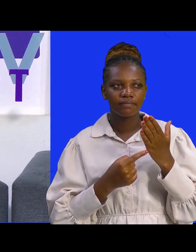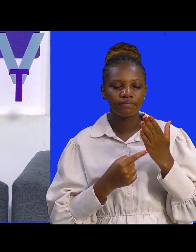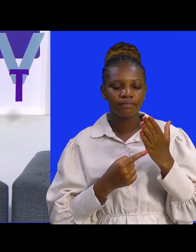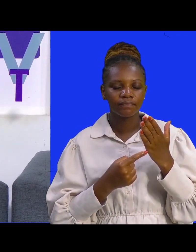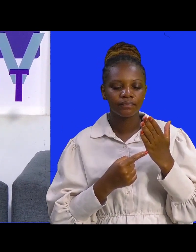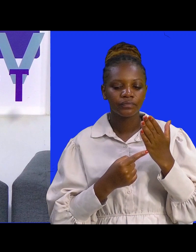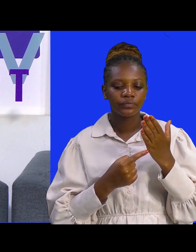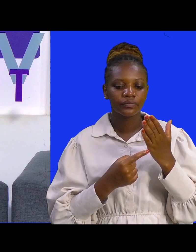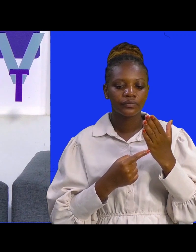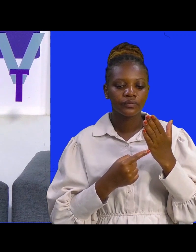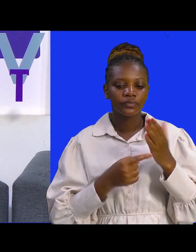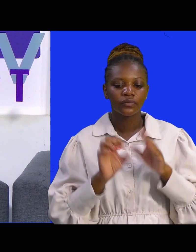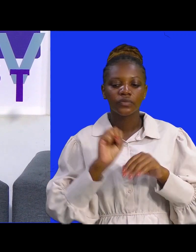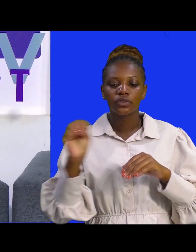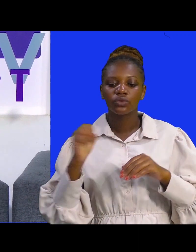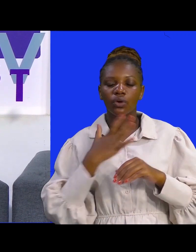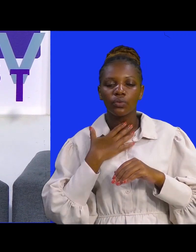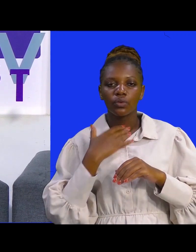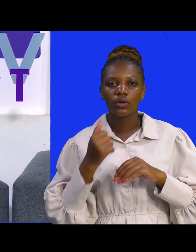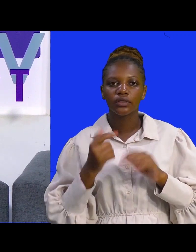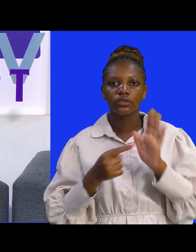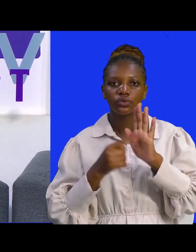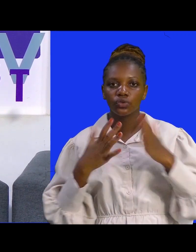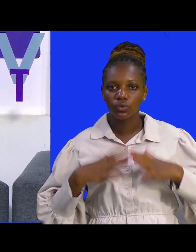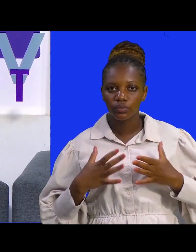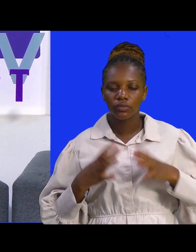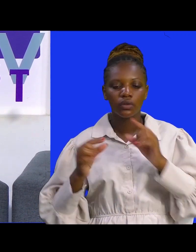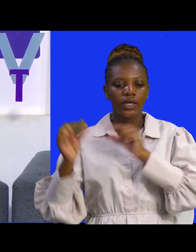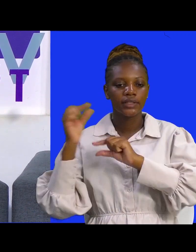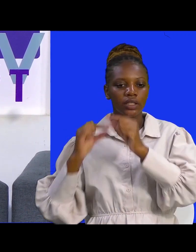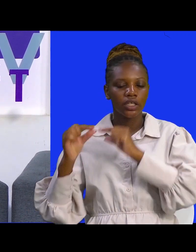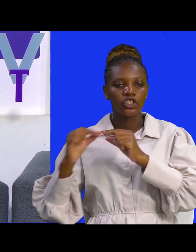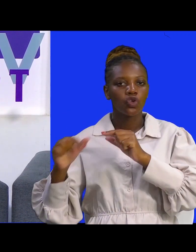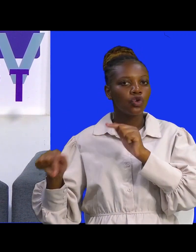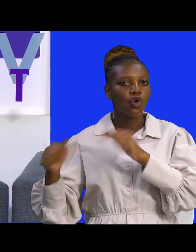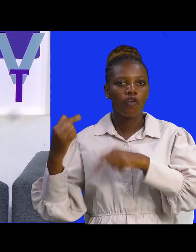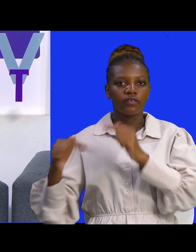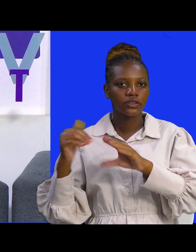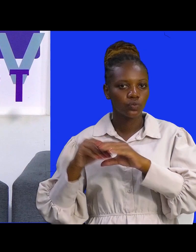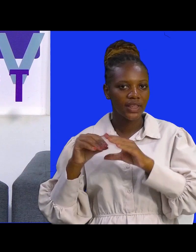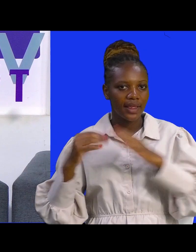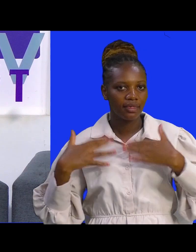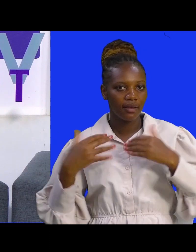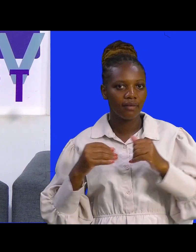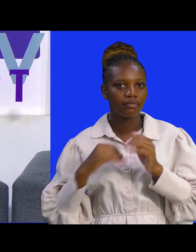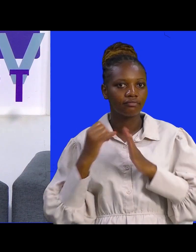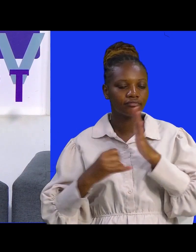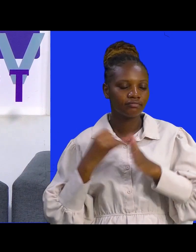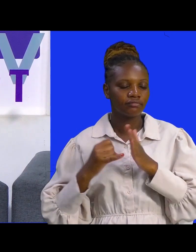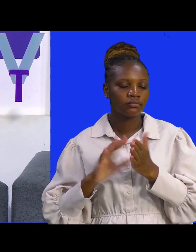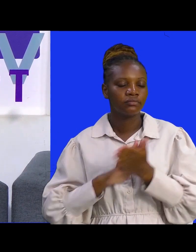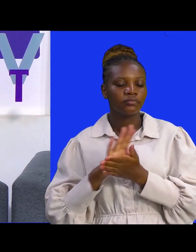tech and the use of looking so urban. So we wanted to show people a generational conflict in